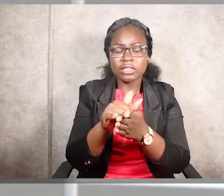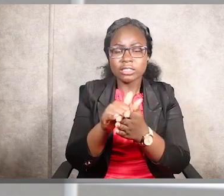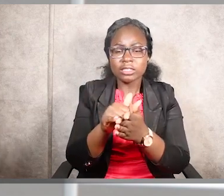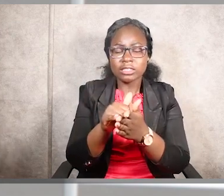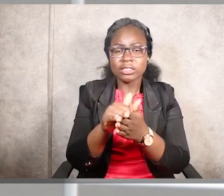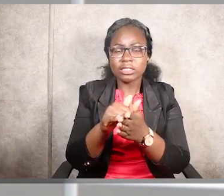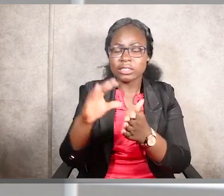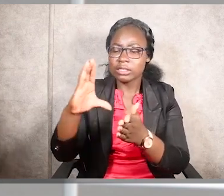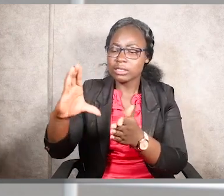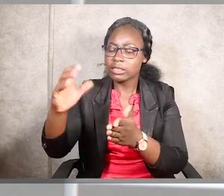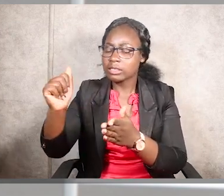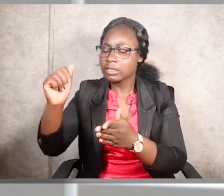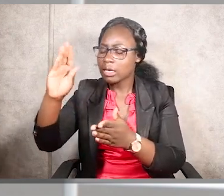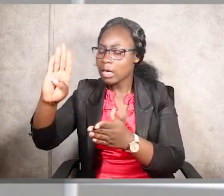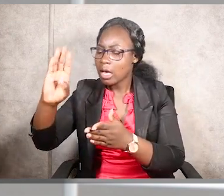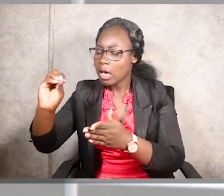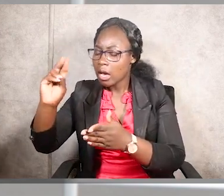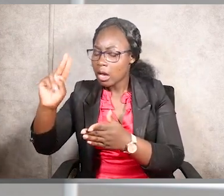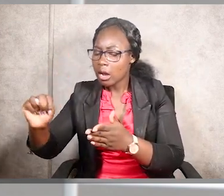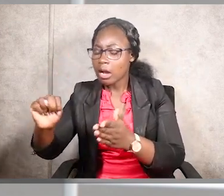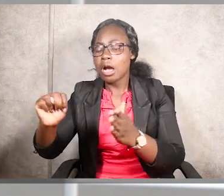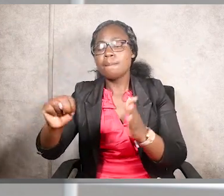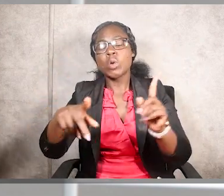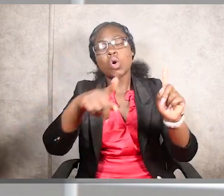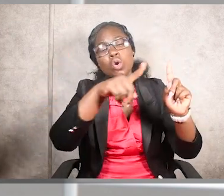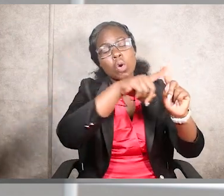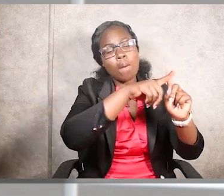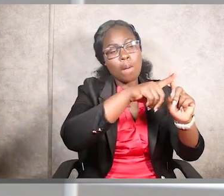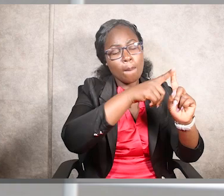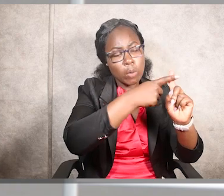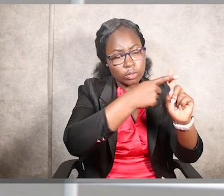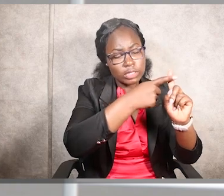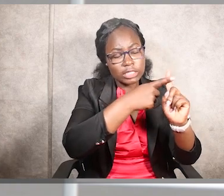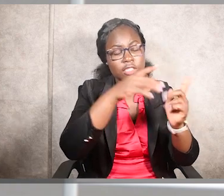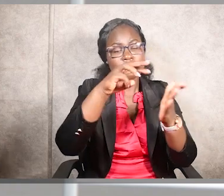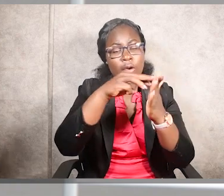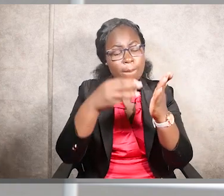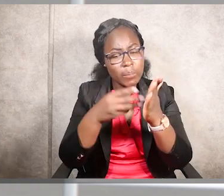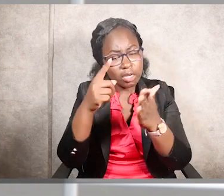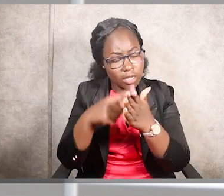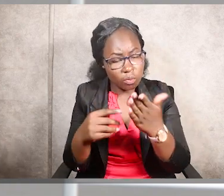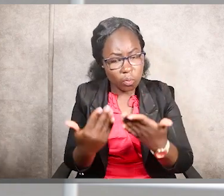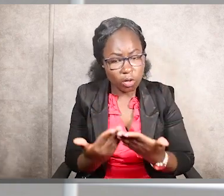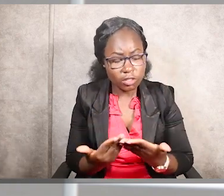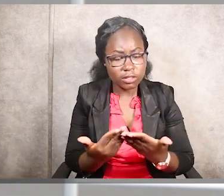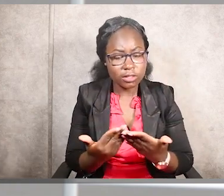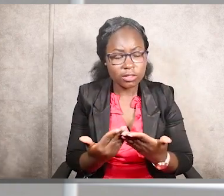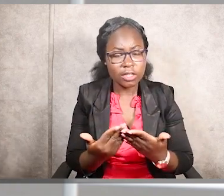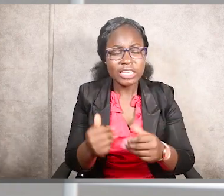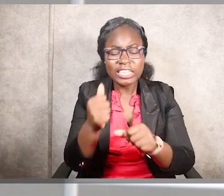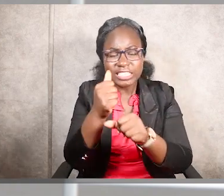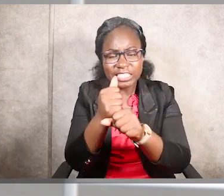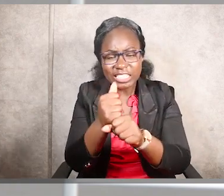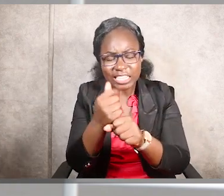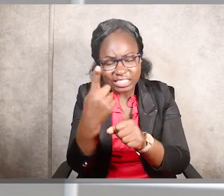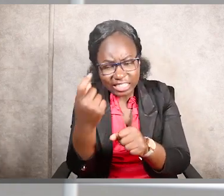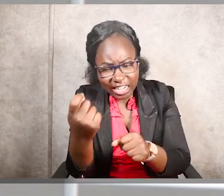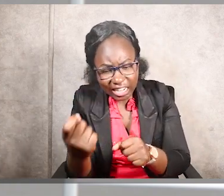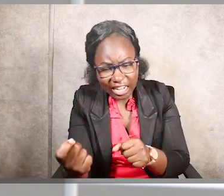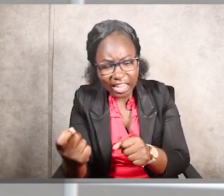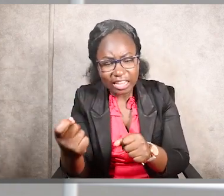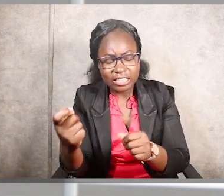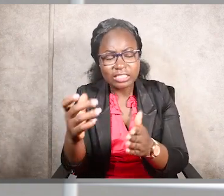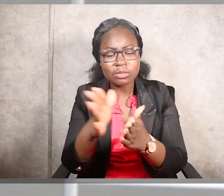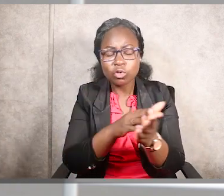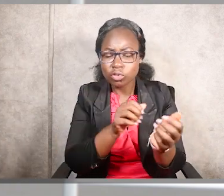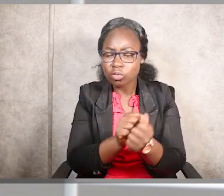positive. Carbon positive just means it does less pollution to the environment, or